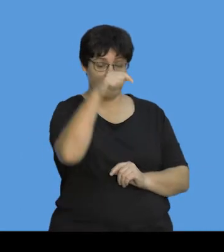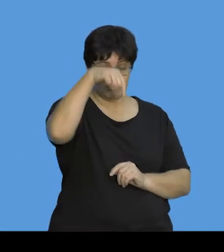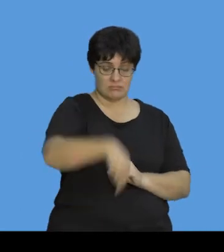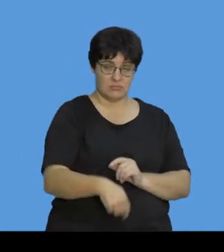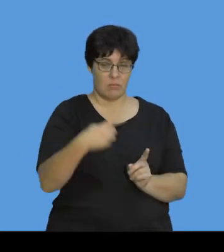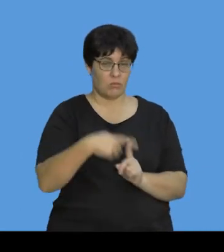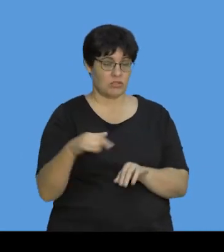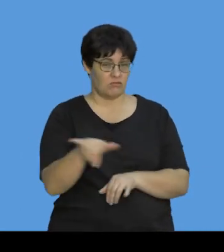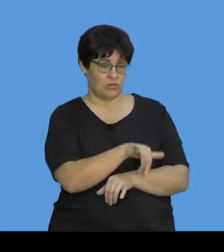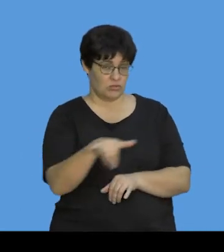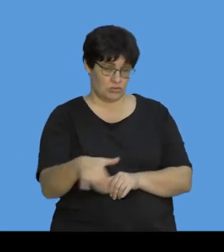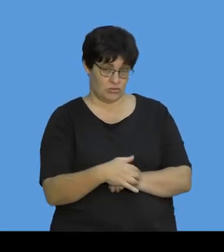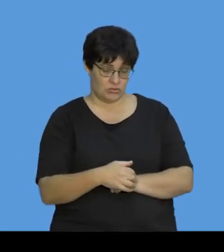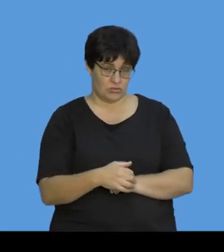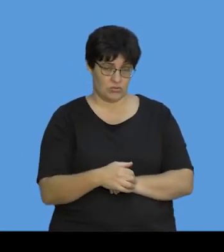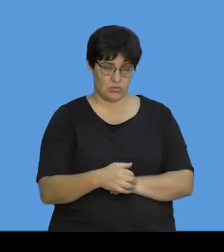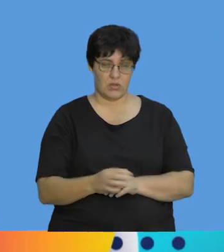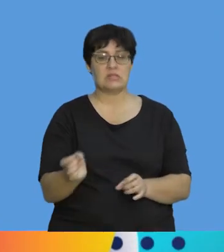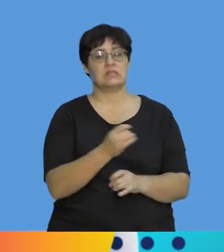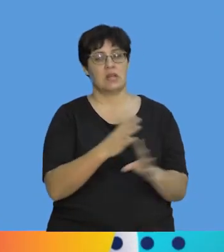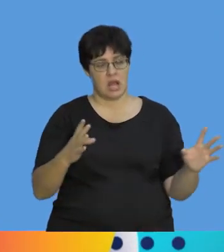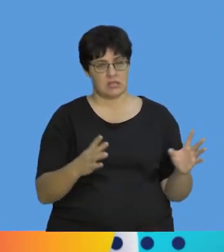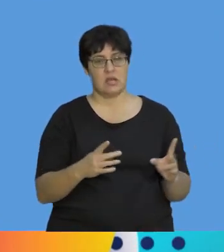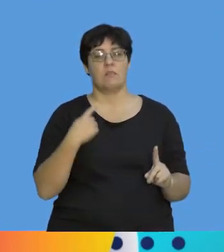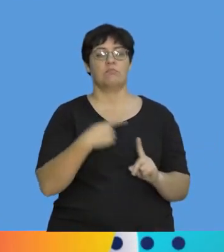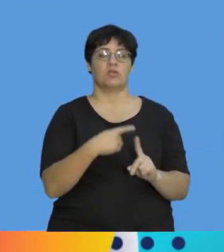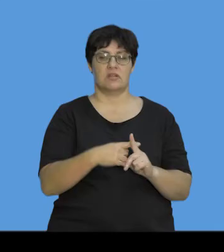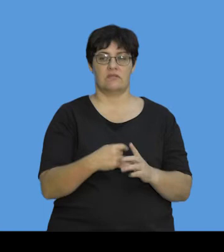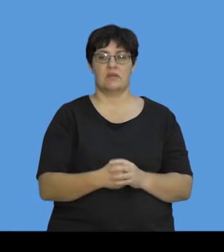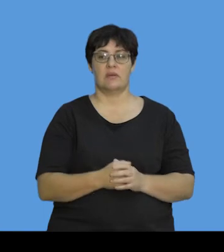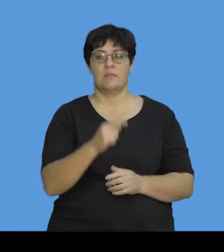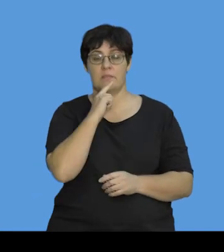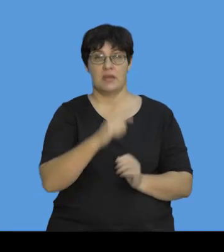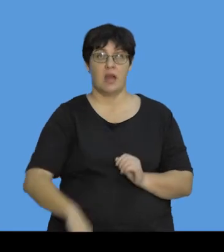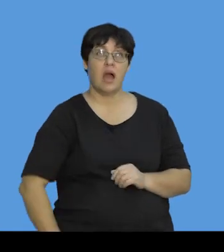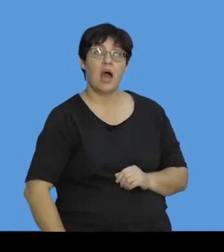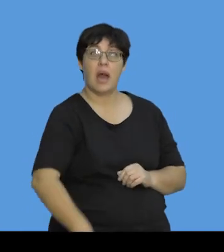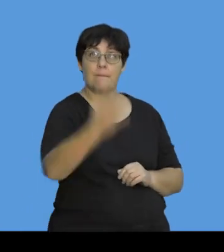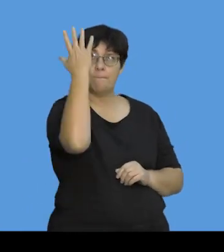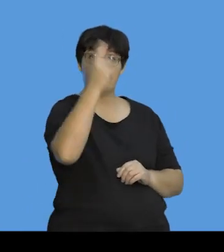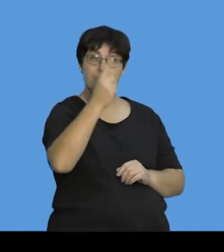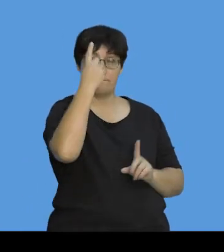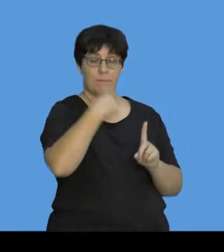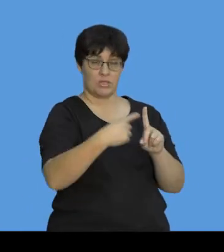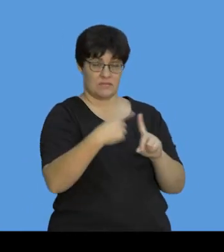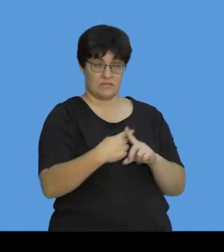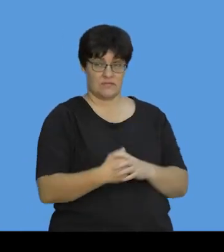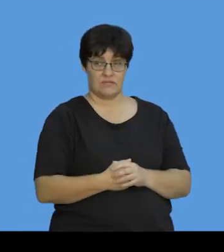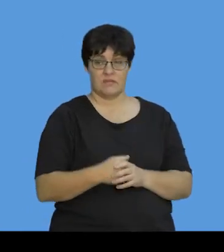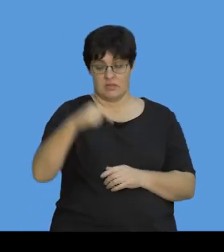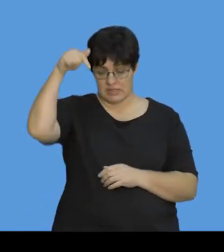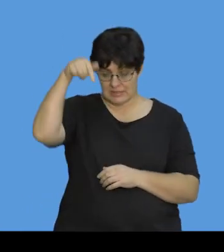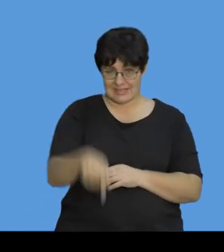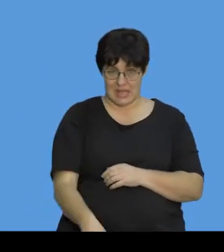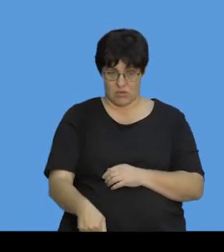direction. I always take initial direction of motion as positive. If I take up as positive, that